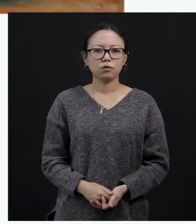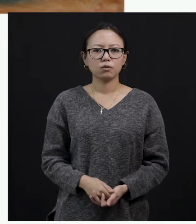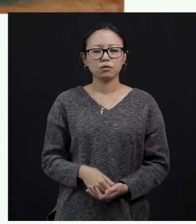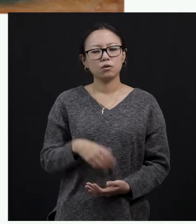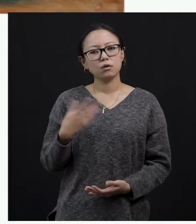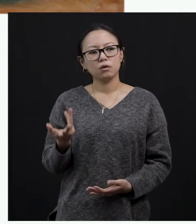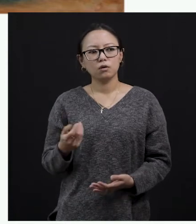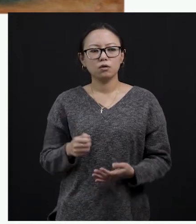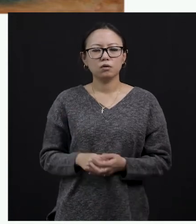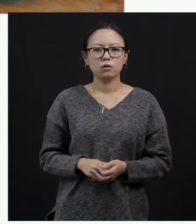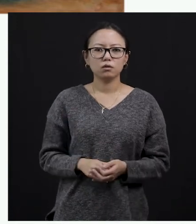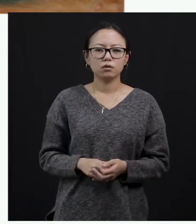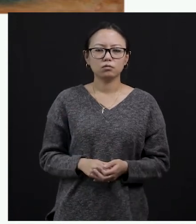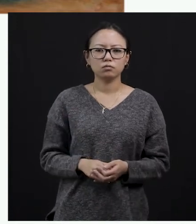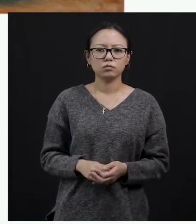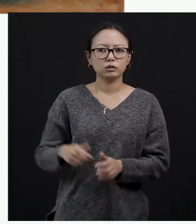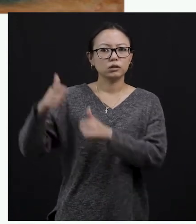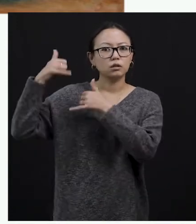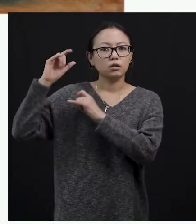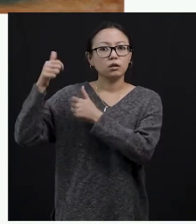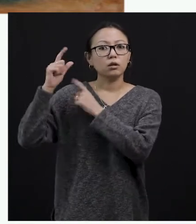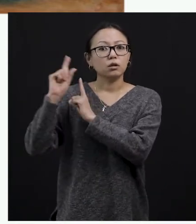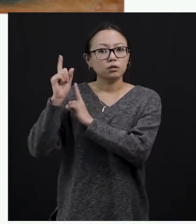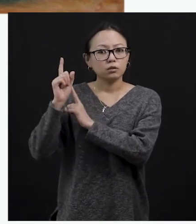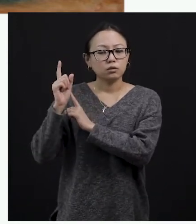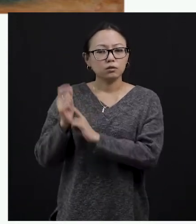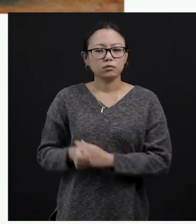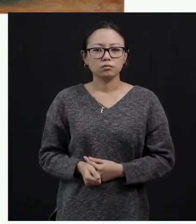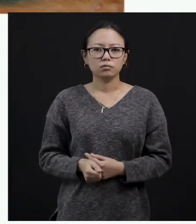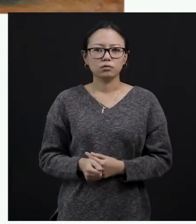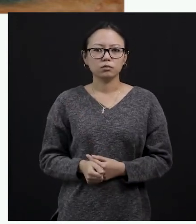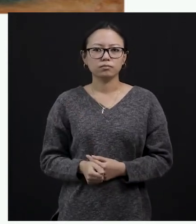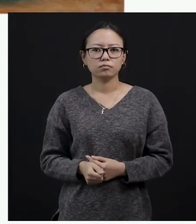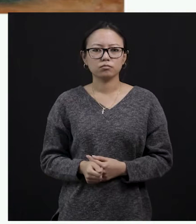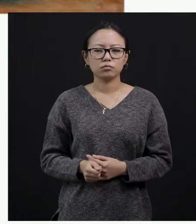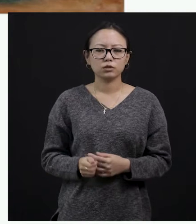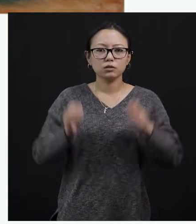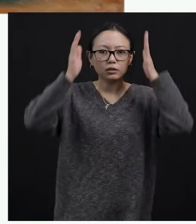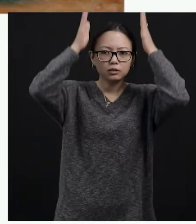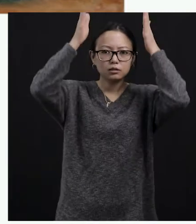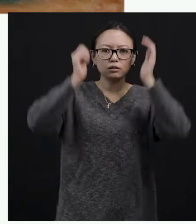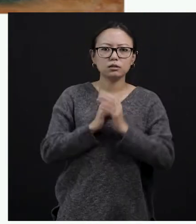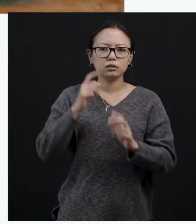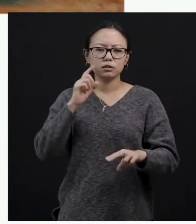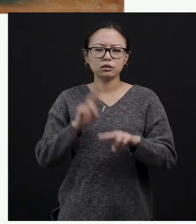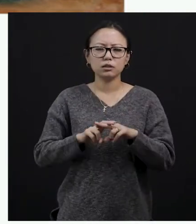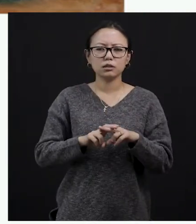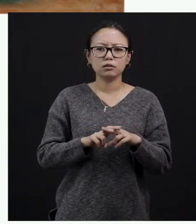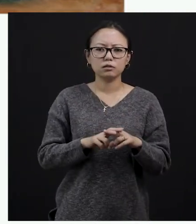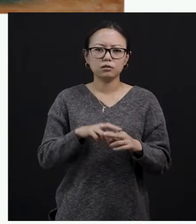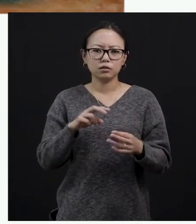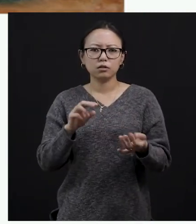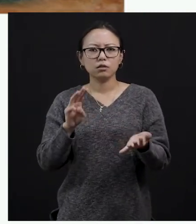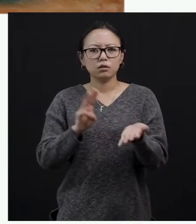sometimes even some of the soldiers, if they are asked by the king to send some messages to another places, then